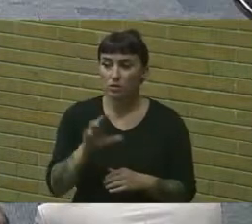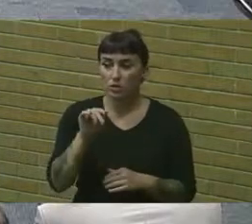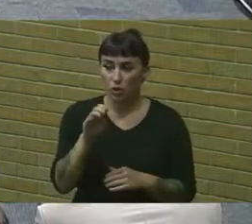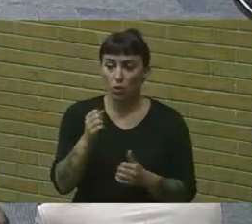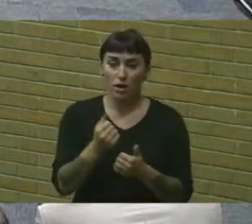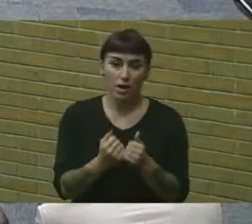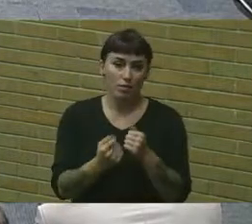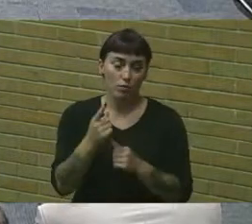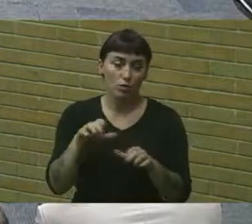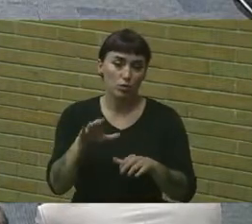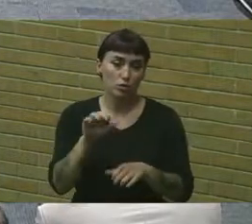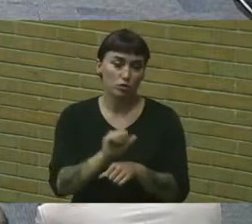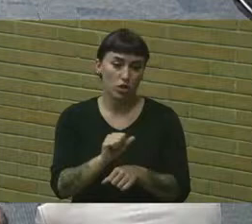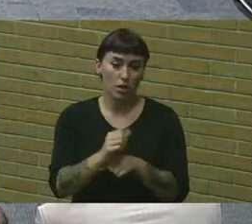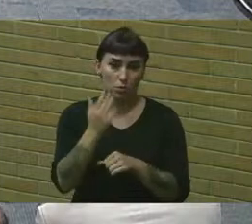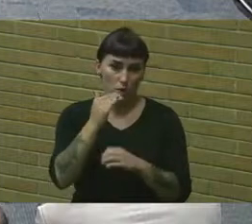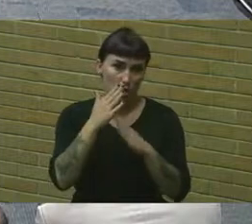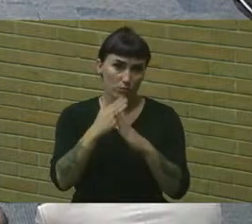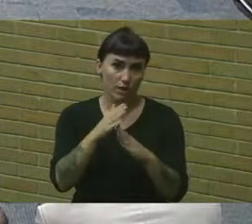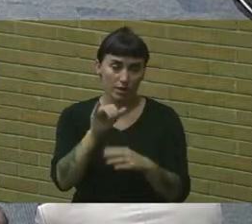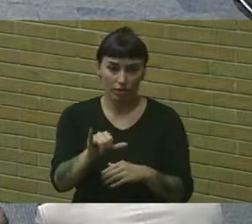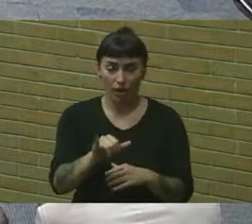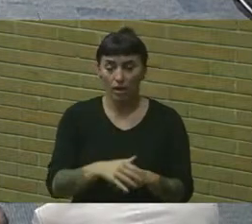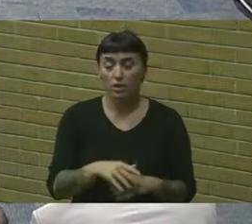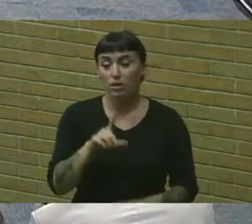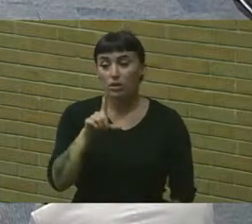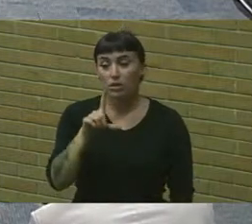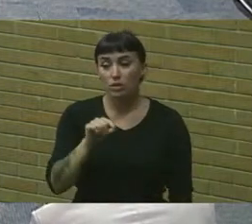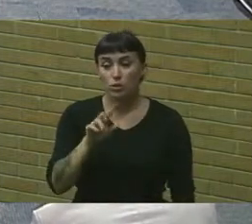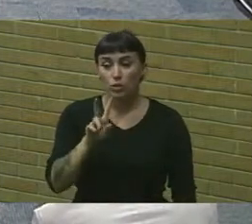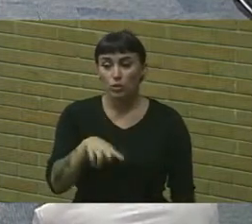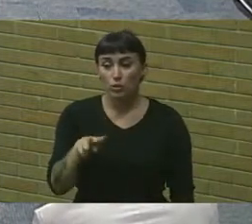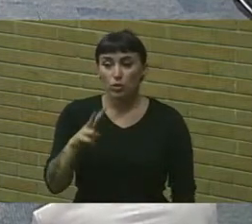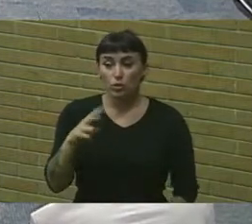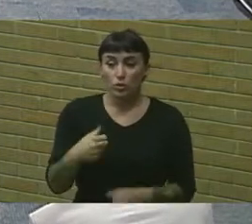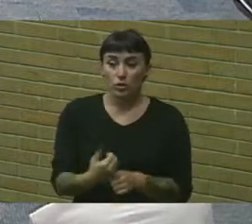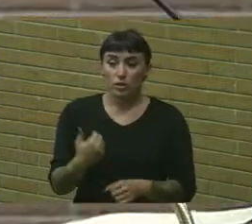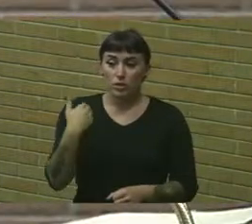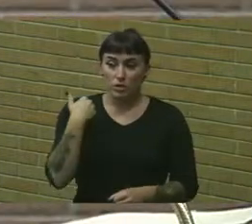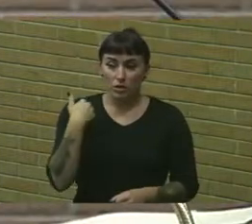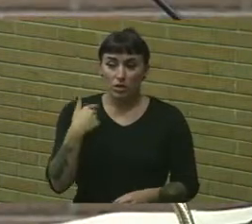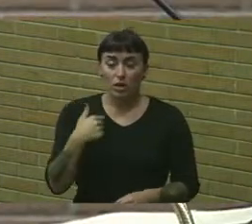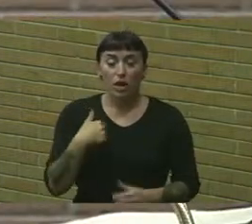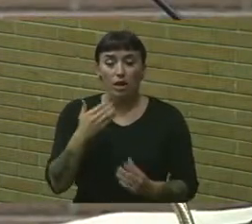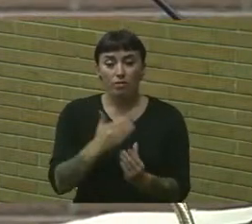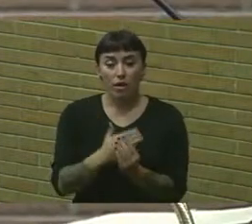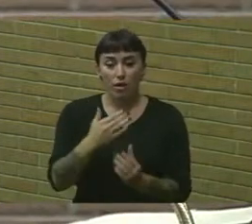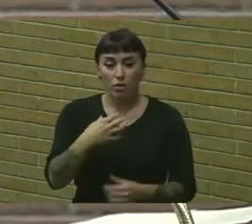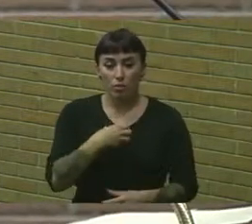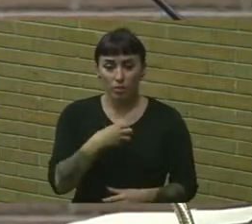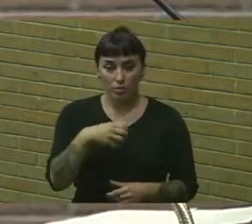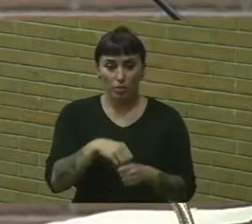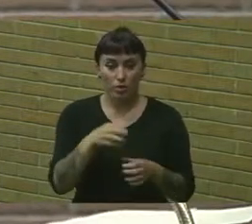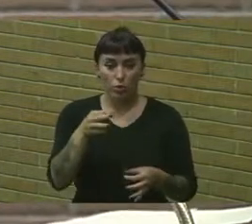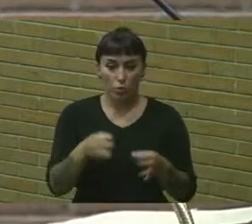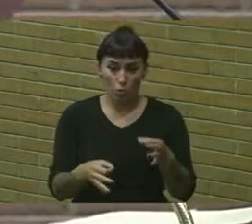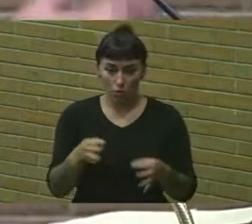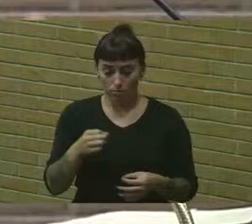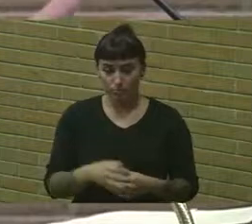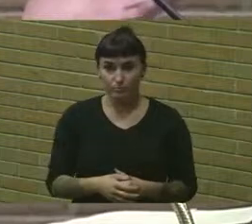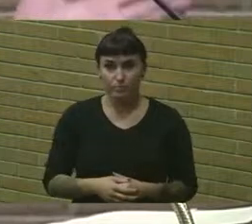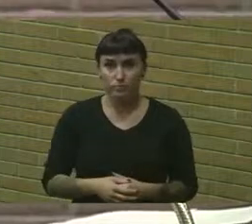and why you're preventing it. In 2022, 2 years ago, I filed a complaint and we were in court.